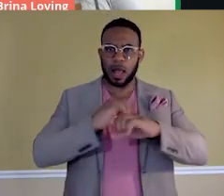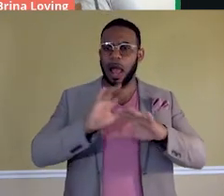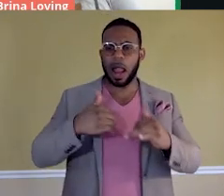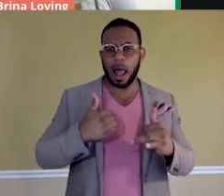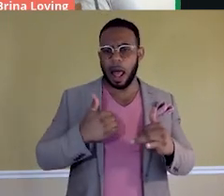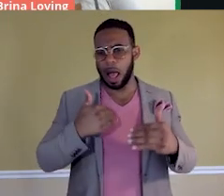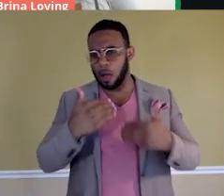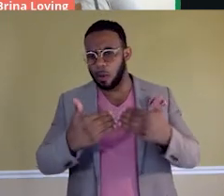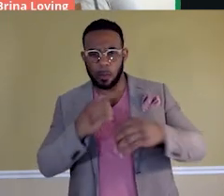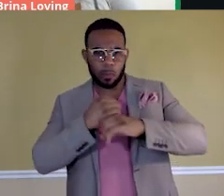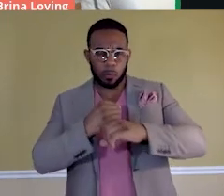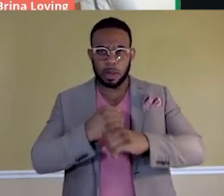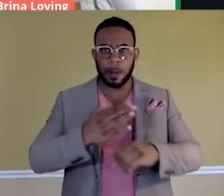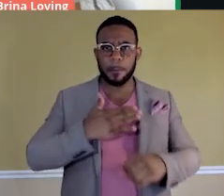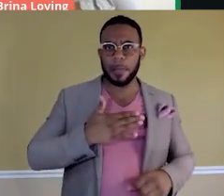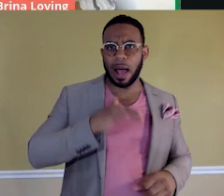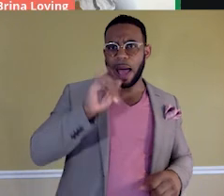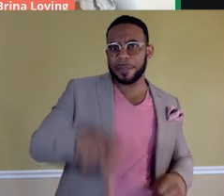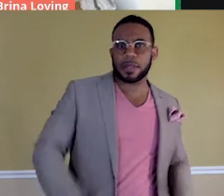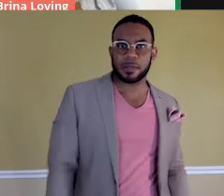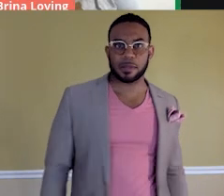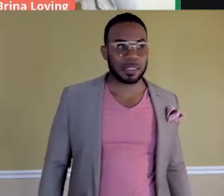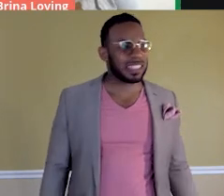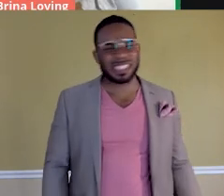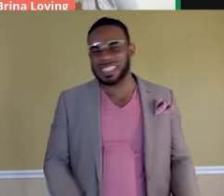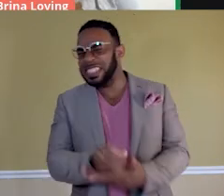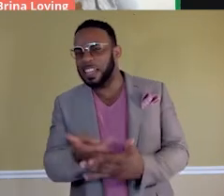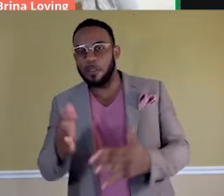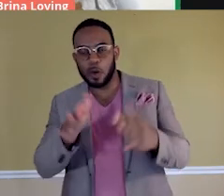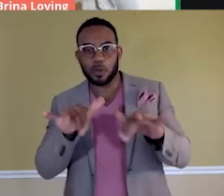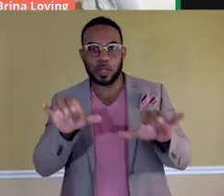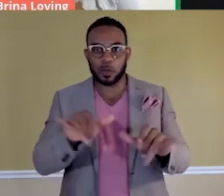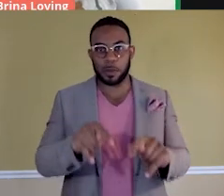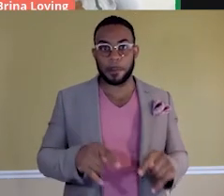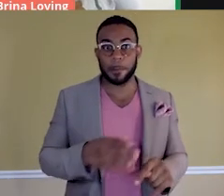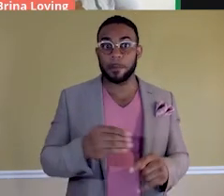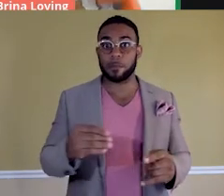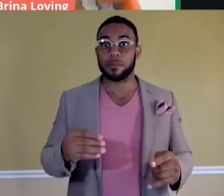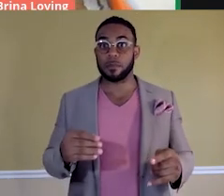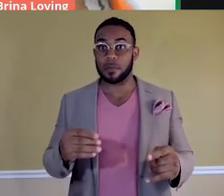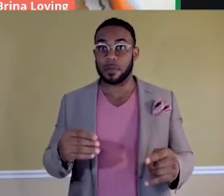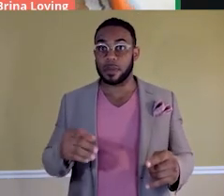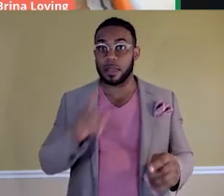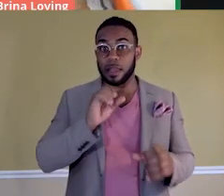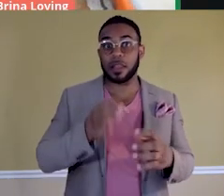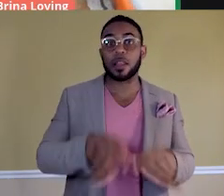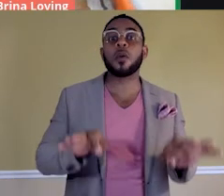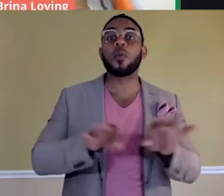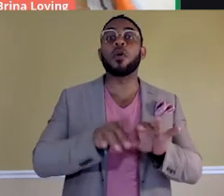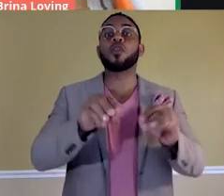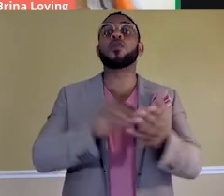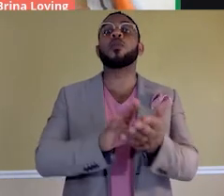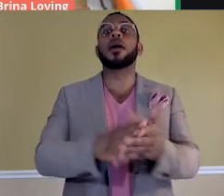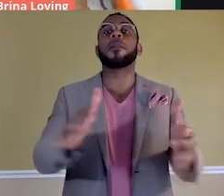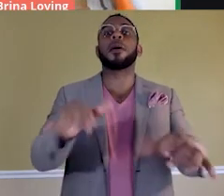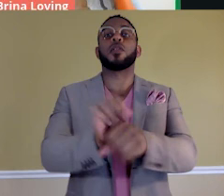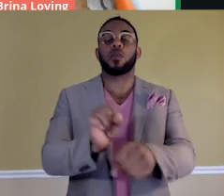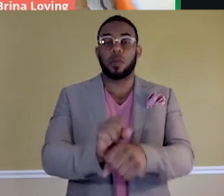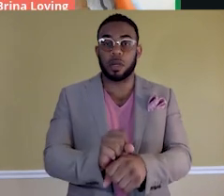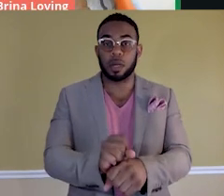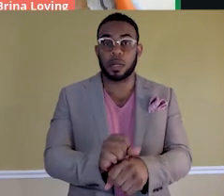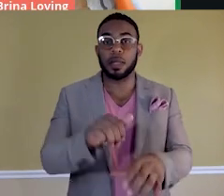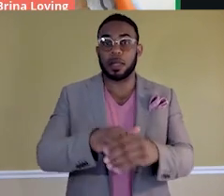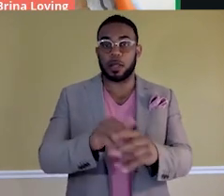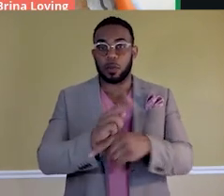go about protecting my IP? There are several ways you can do it, and it is important that you put in as much work